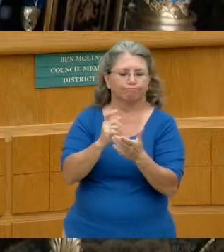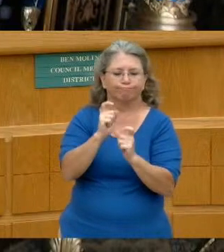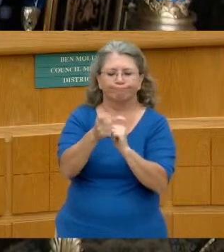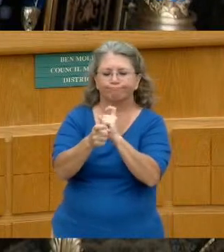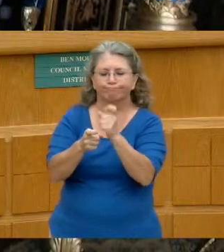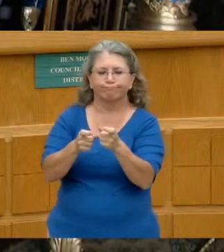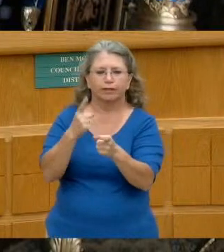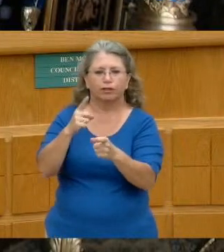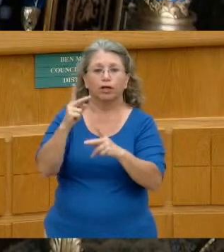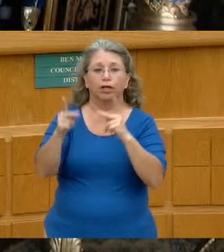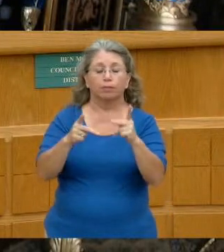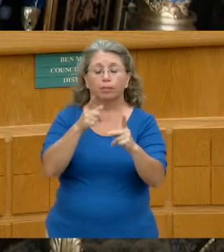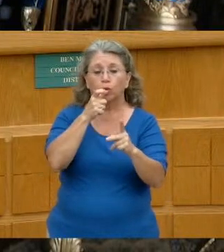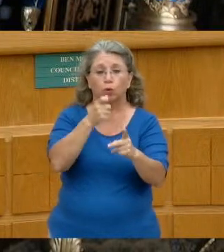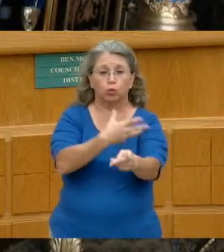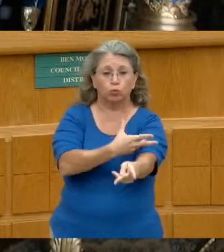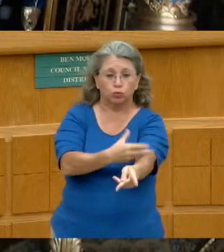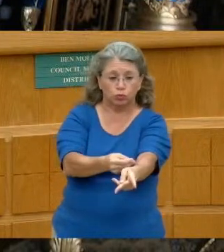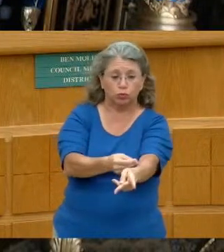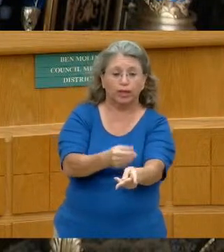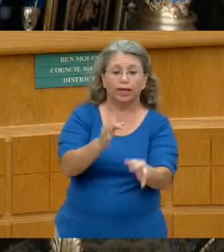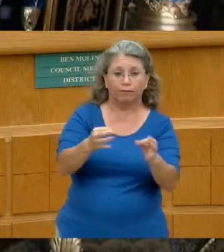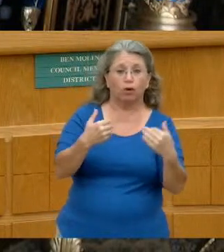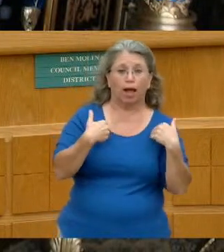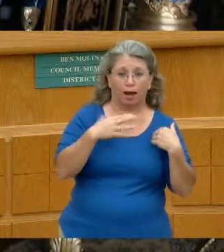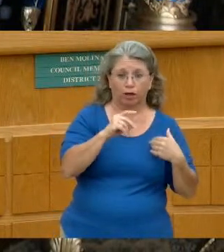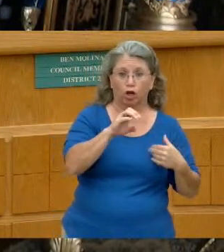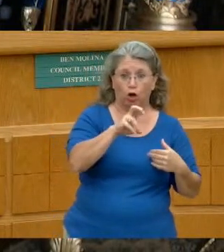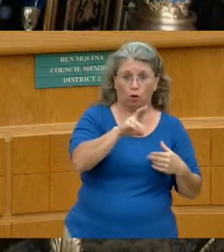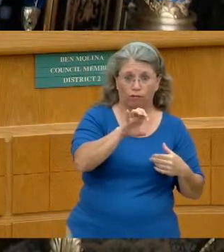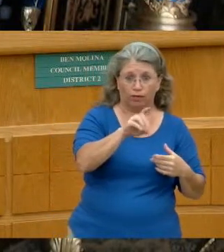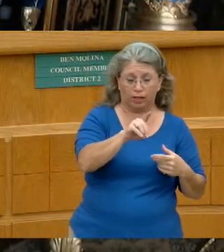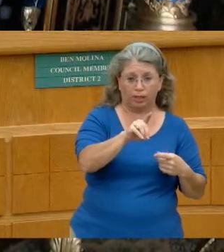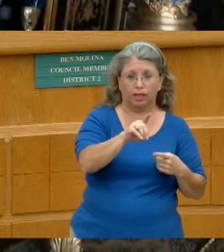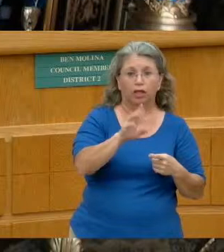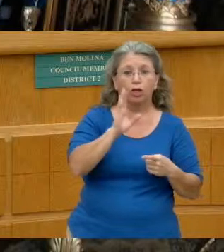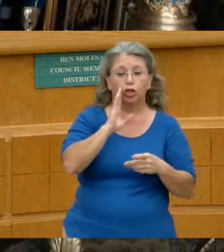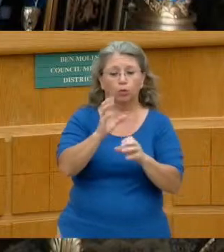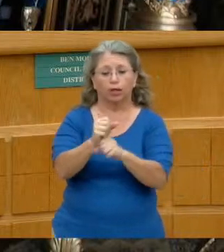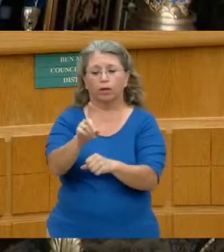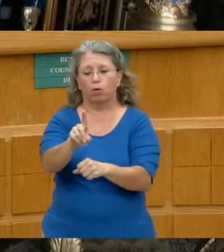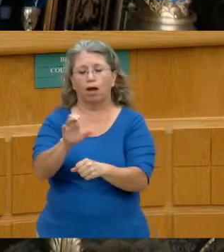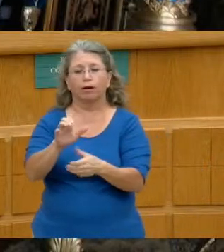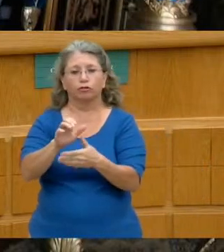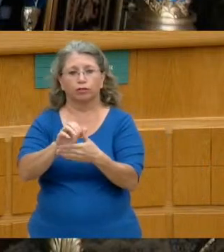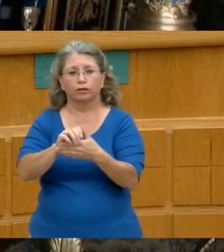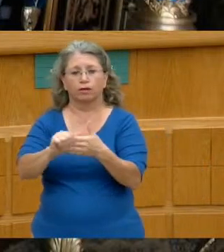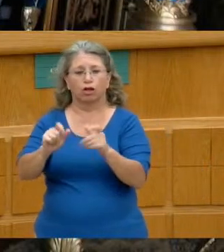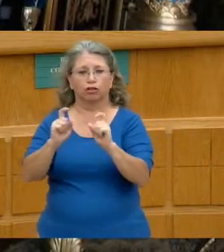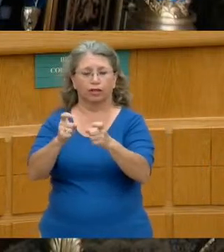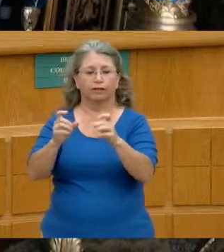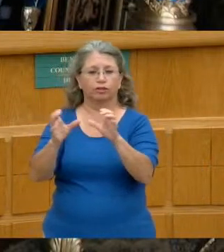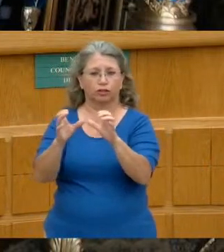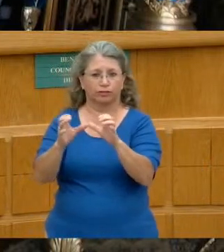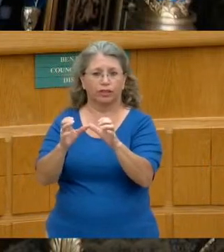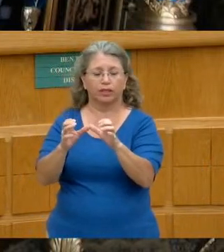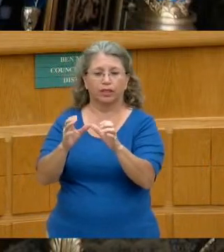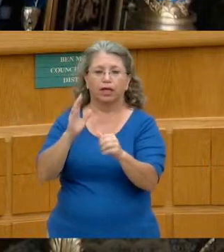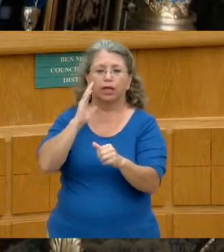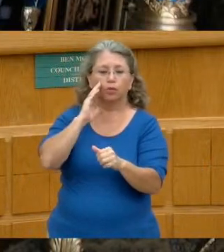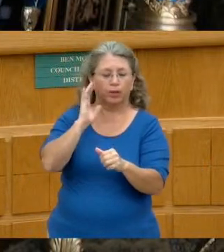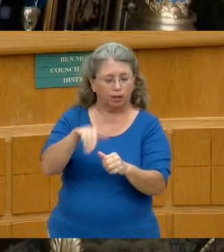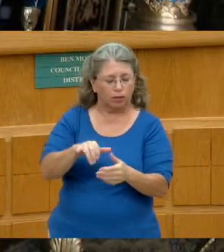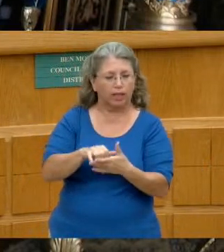receive a $100 gift certificate upon the donation of their blood. We know it's a sacrifice. We know it'll